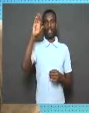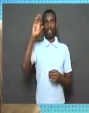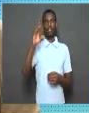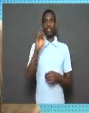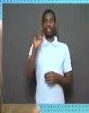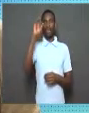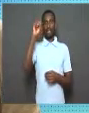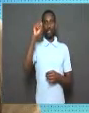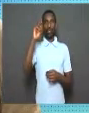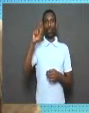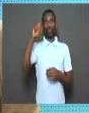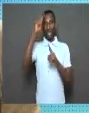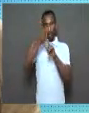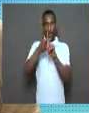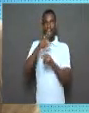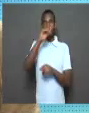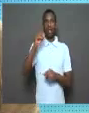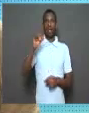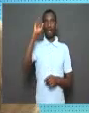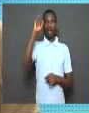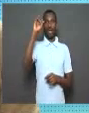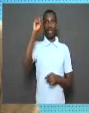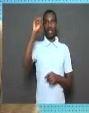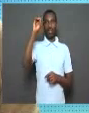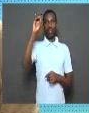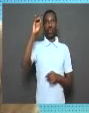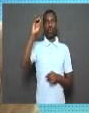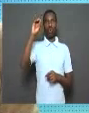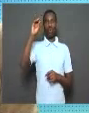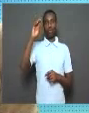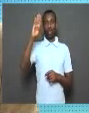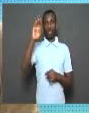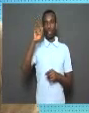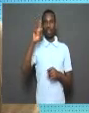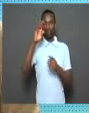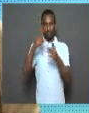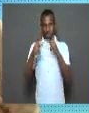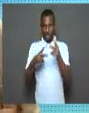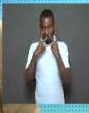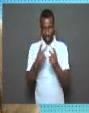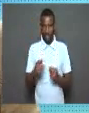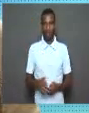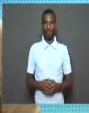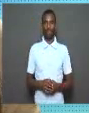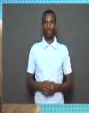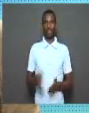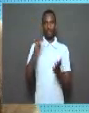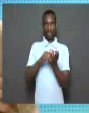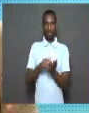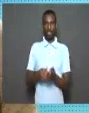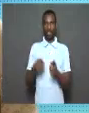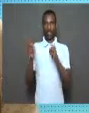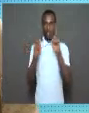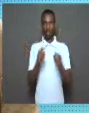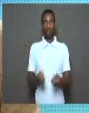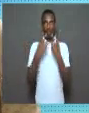and isochoric processes we introduced earlier. We have much to talk about, so